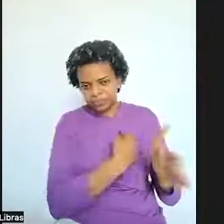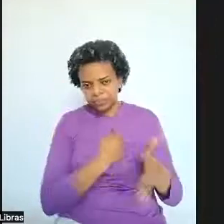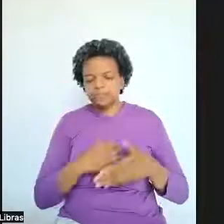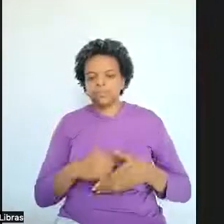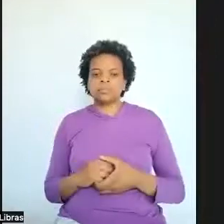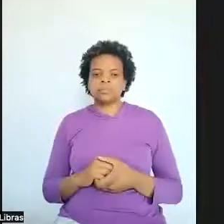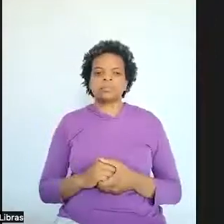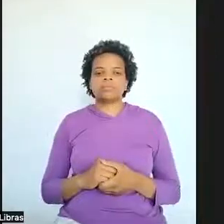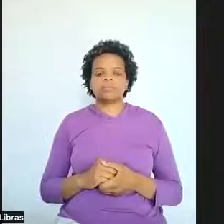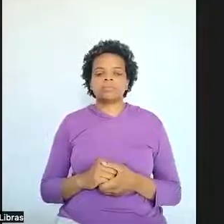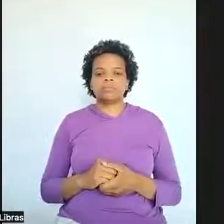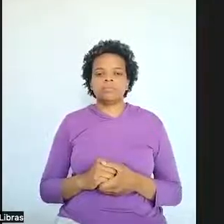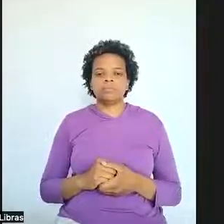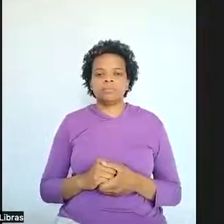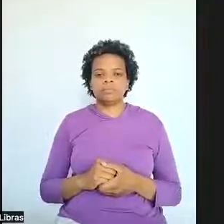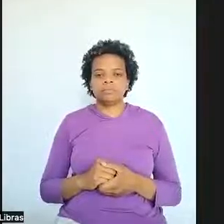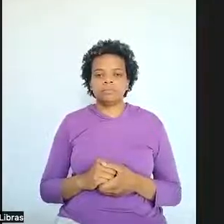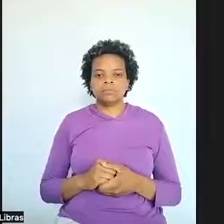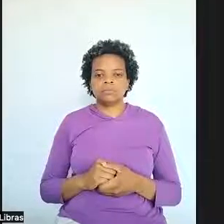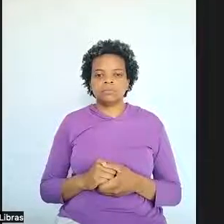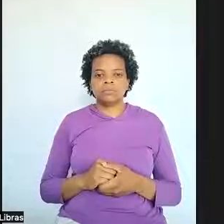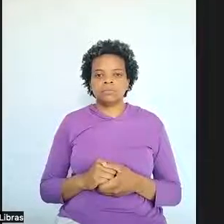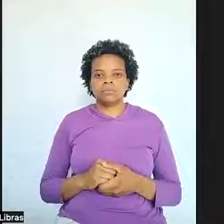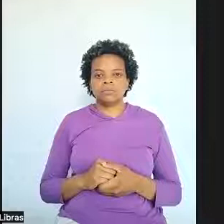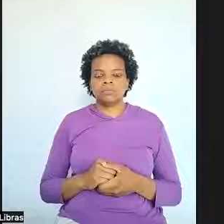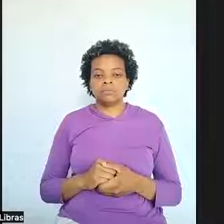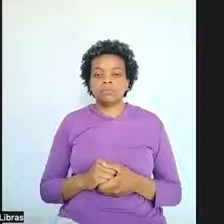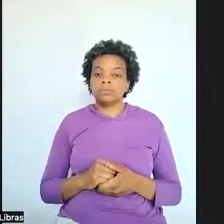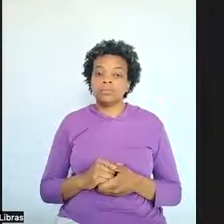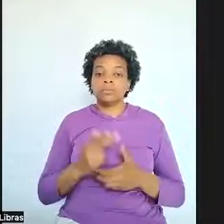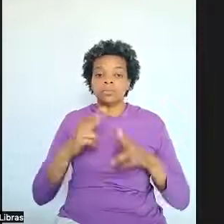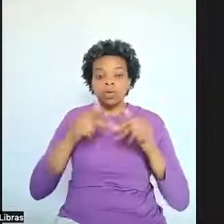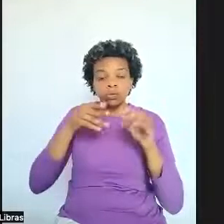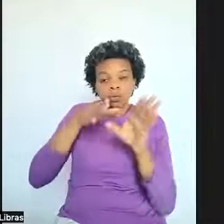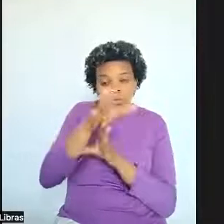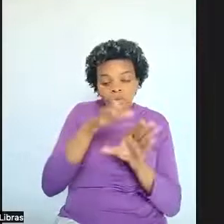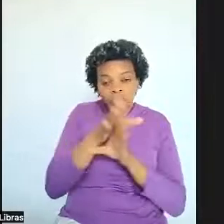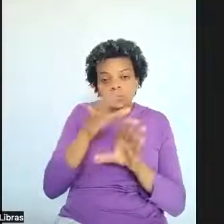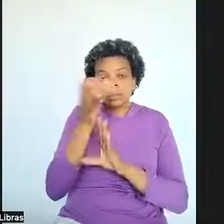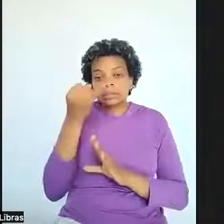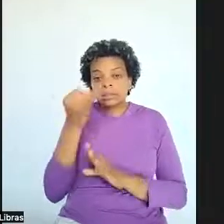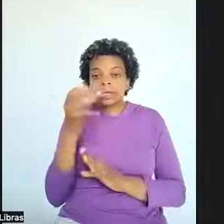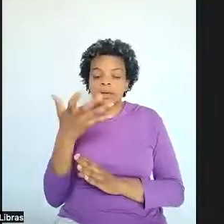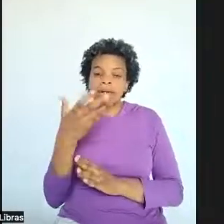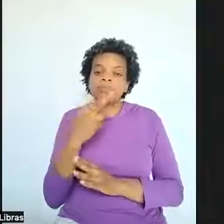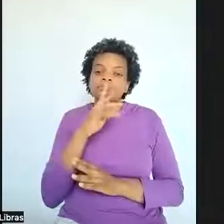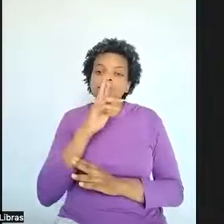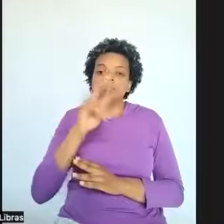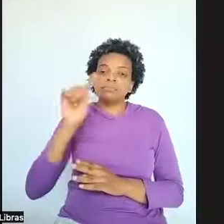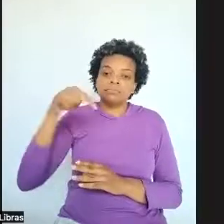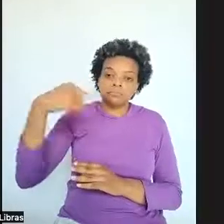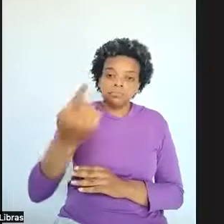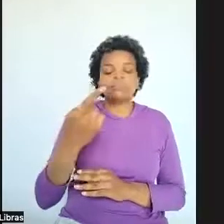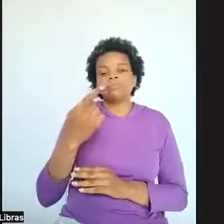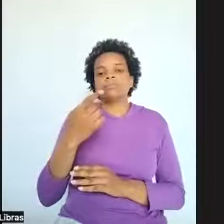see these results. Thank you very much for the question. Well, I would suggest now that if anyone would like